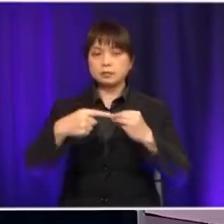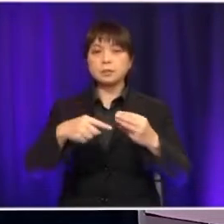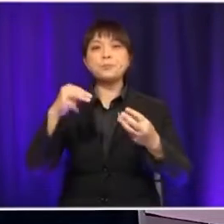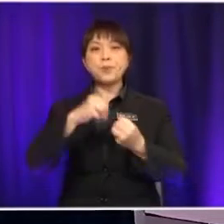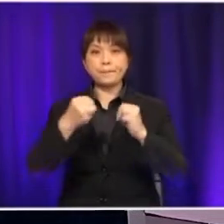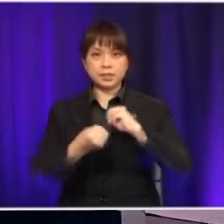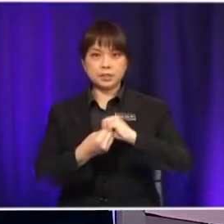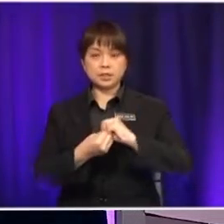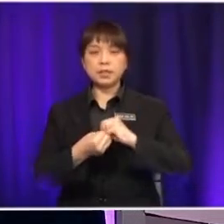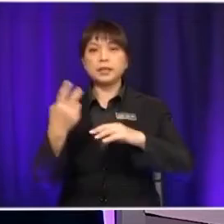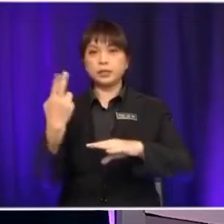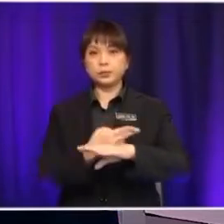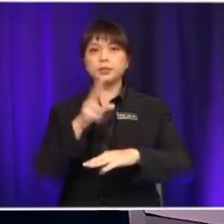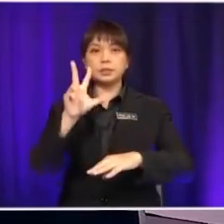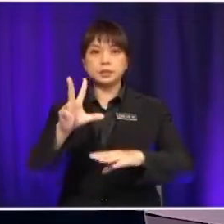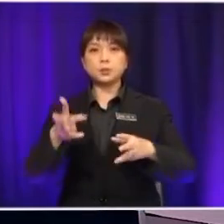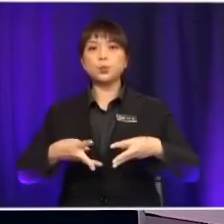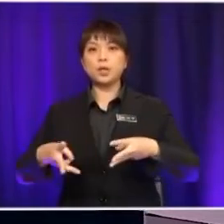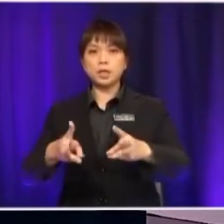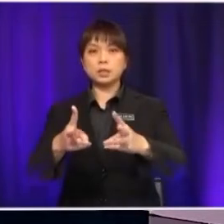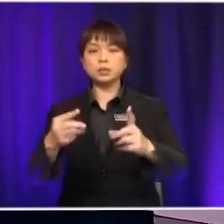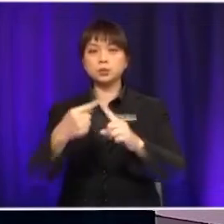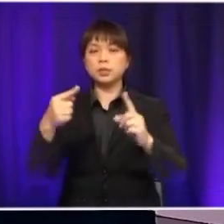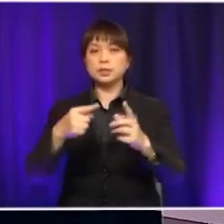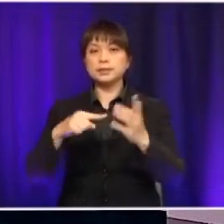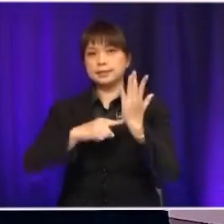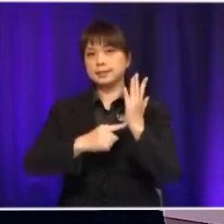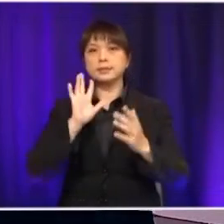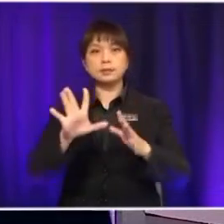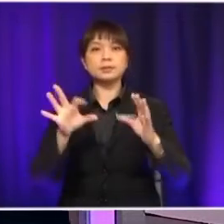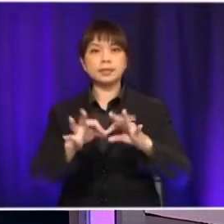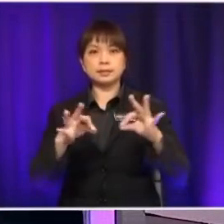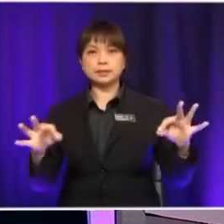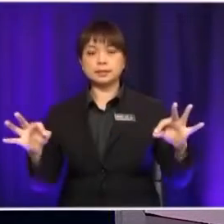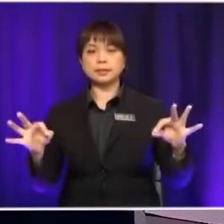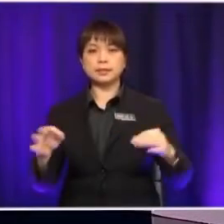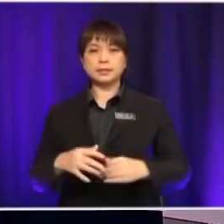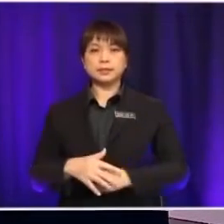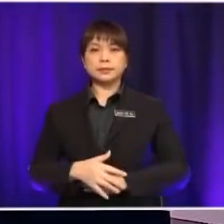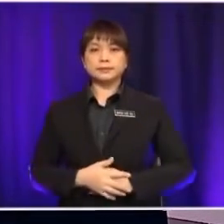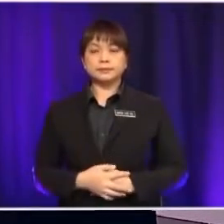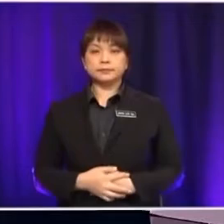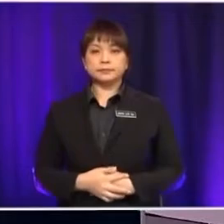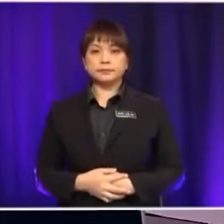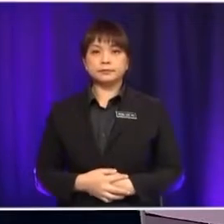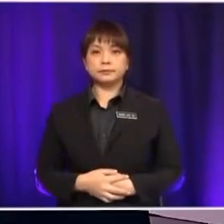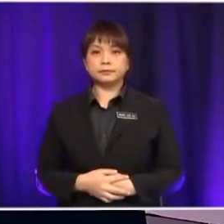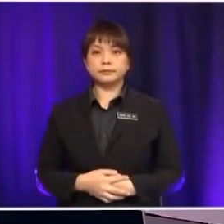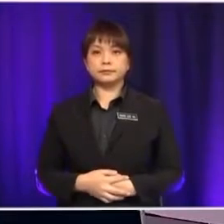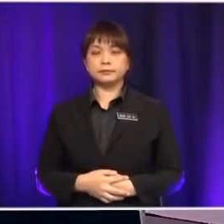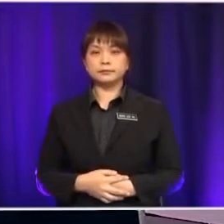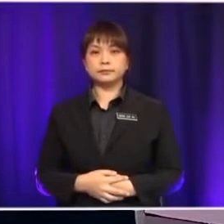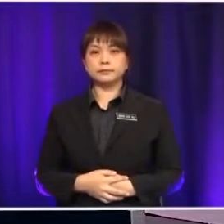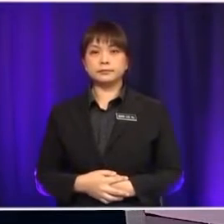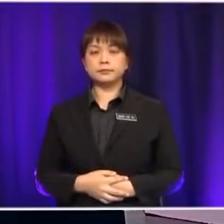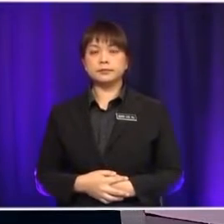of way to start your sentence. Okay? Yeah. All right. Then let's go back to the table